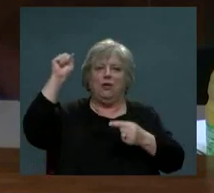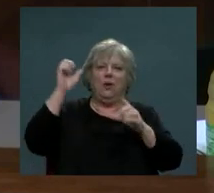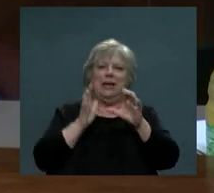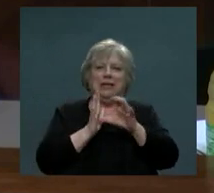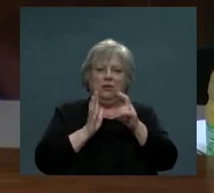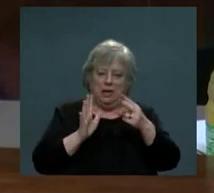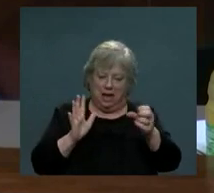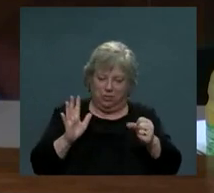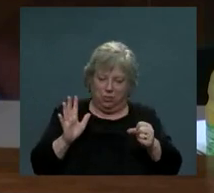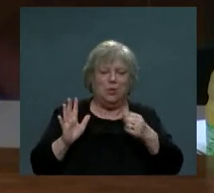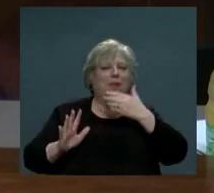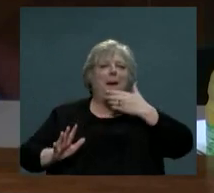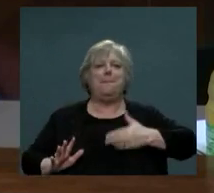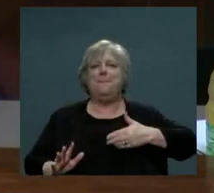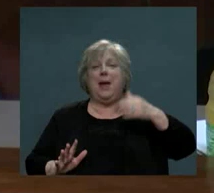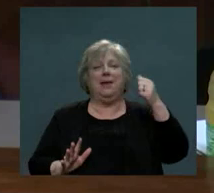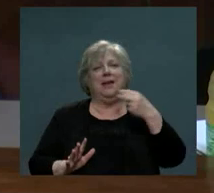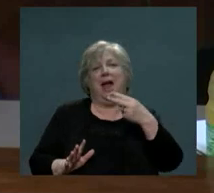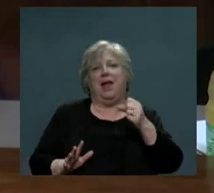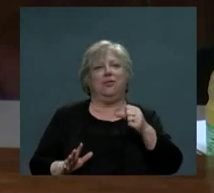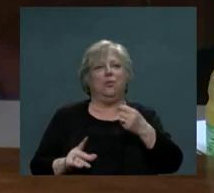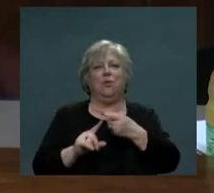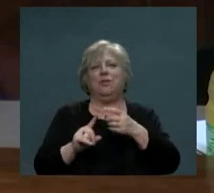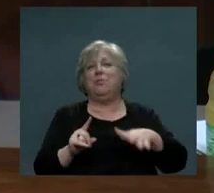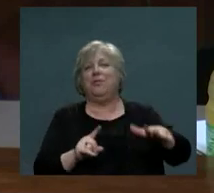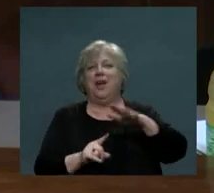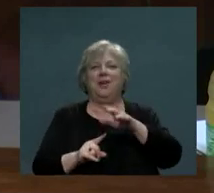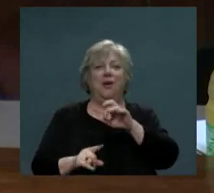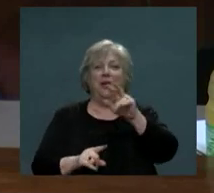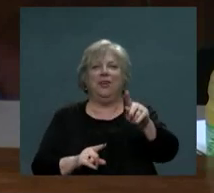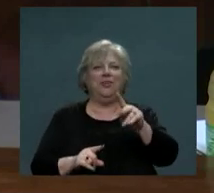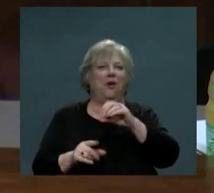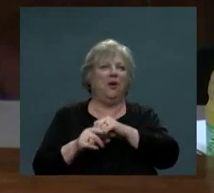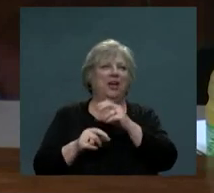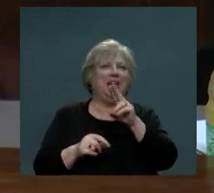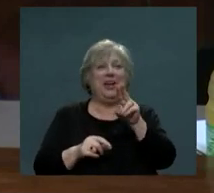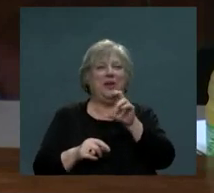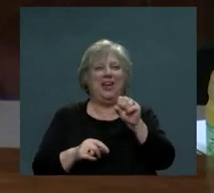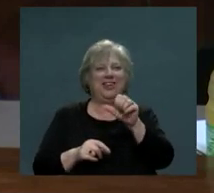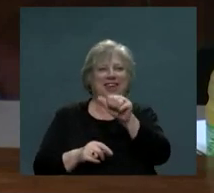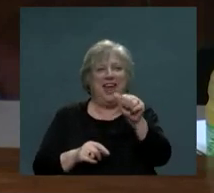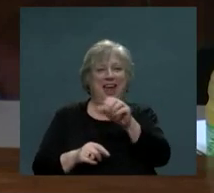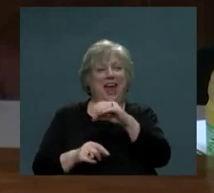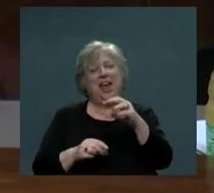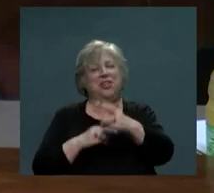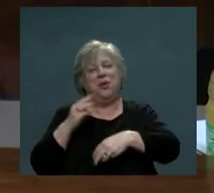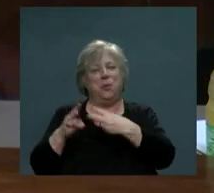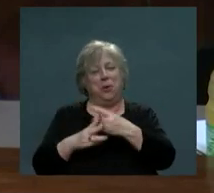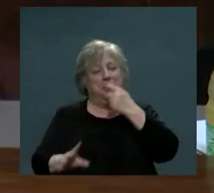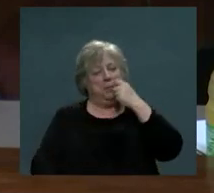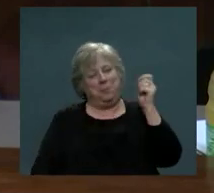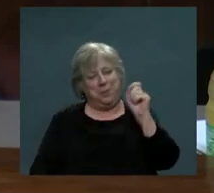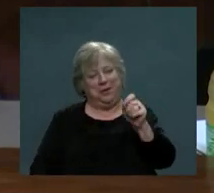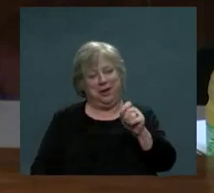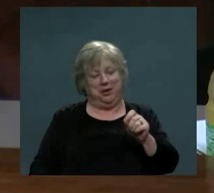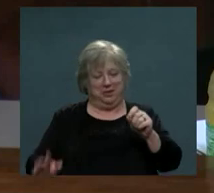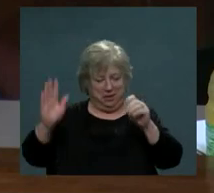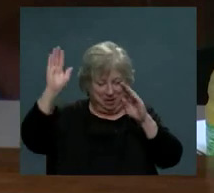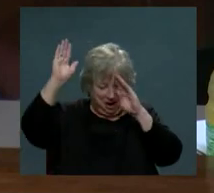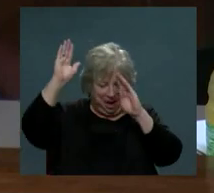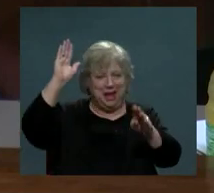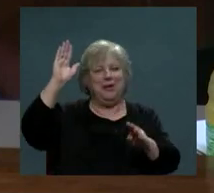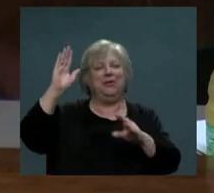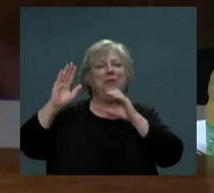The best high school in the state of Arkansas, United States of America, and the world. Hail to the old